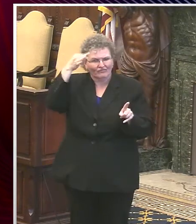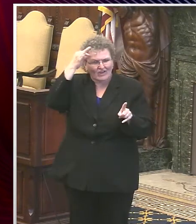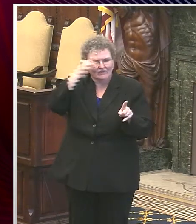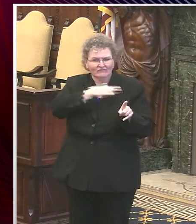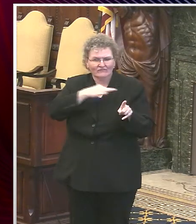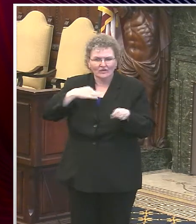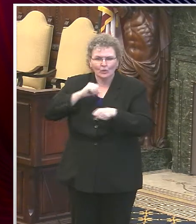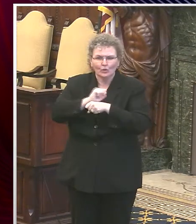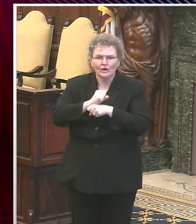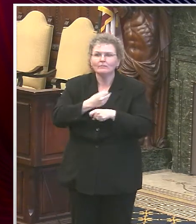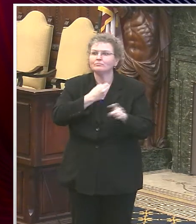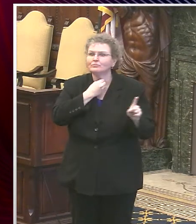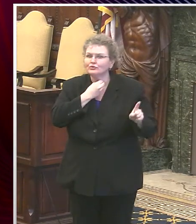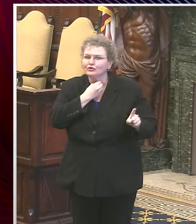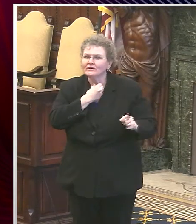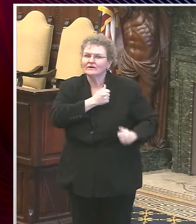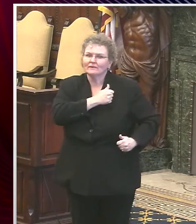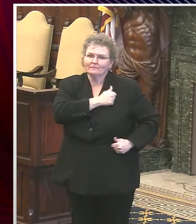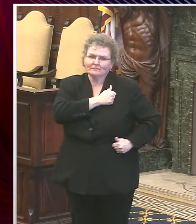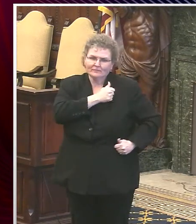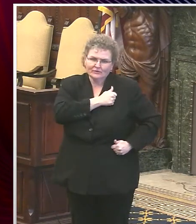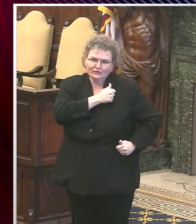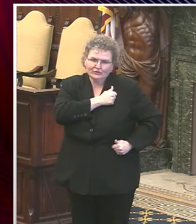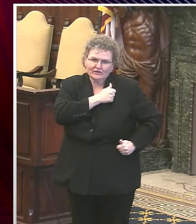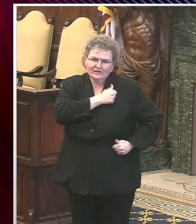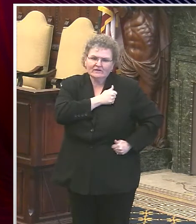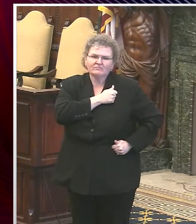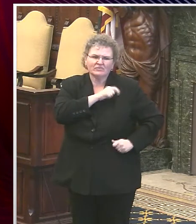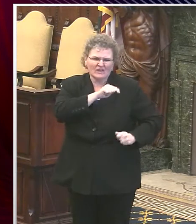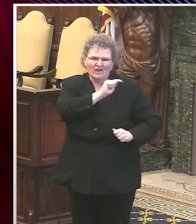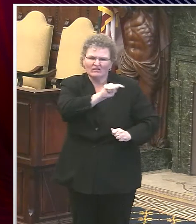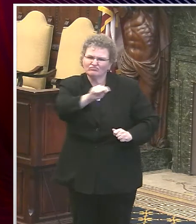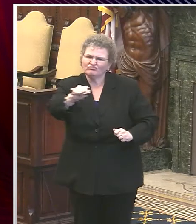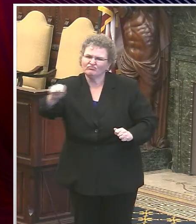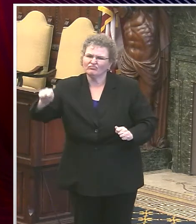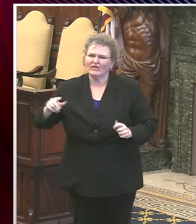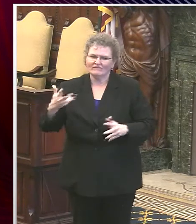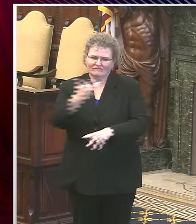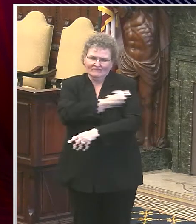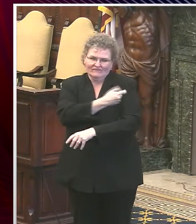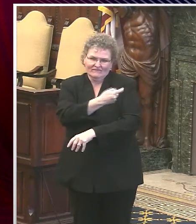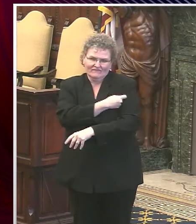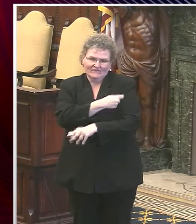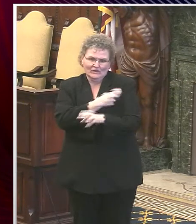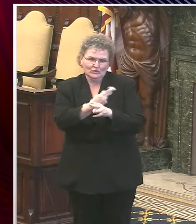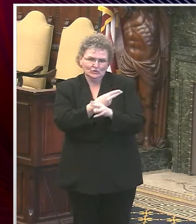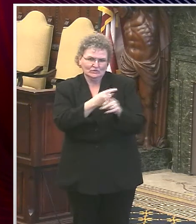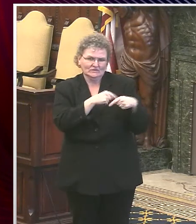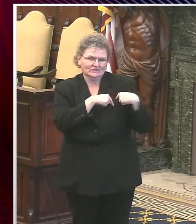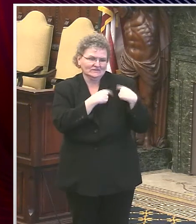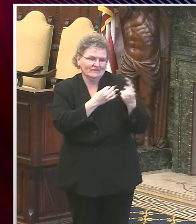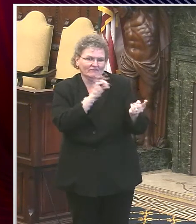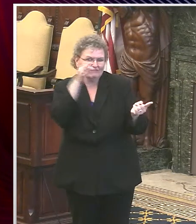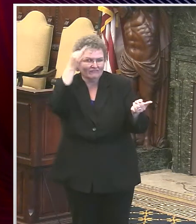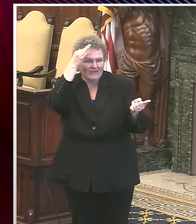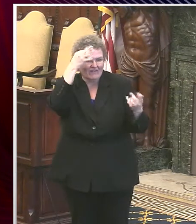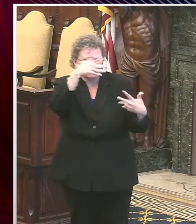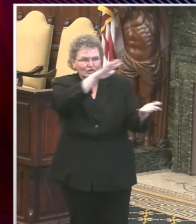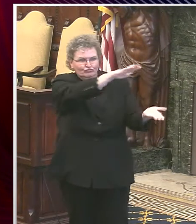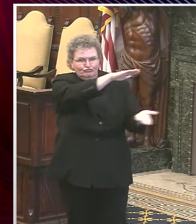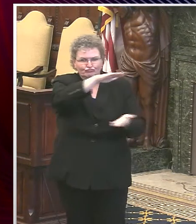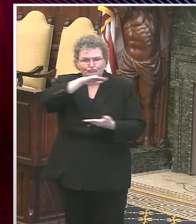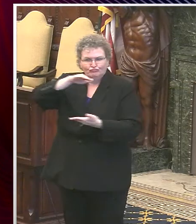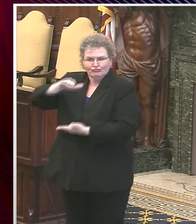Marines and Navy corpsmen. The vaccine that is being used has been provided separately by the federal government. It doesn't come out of our